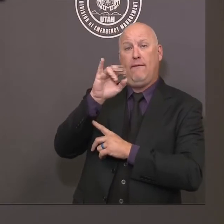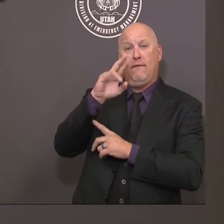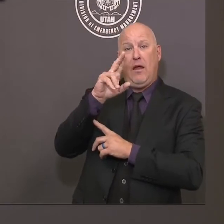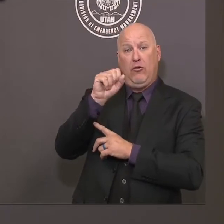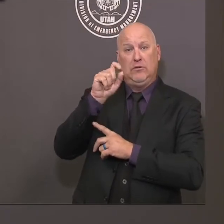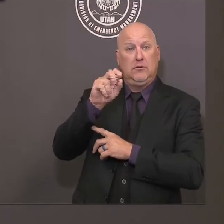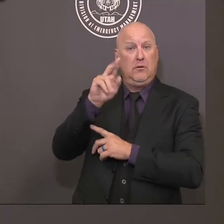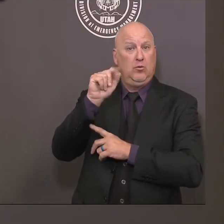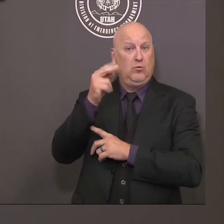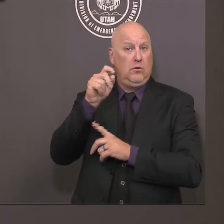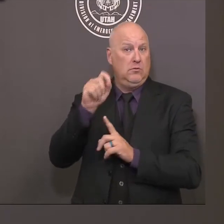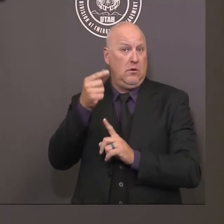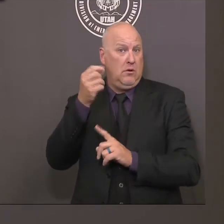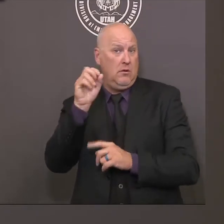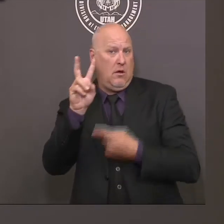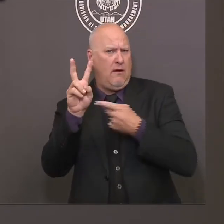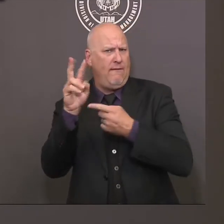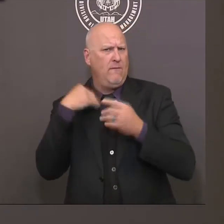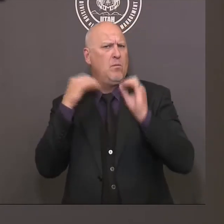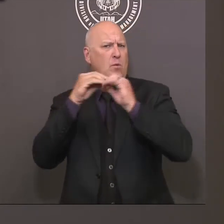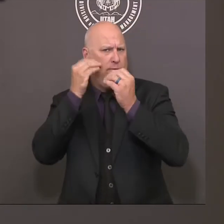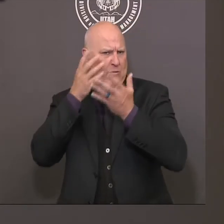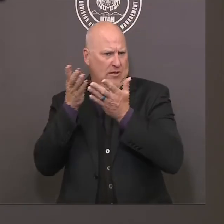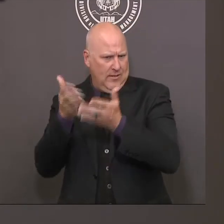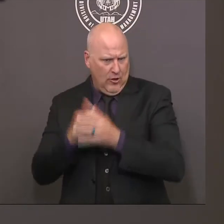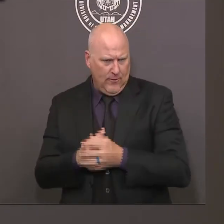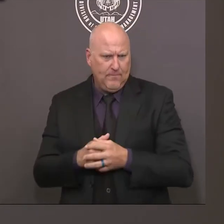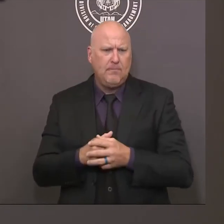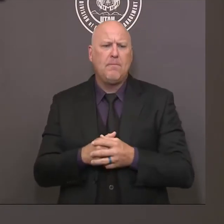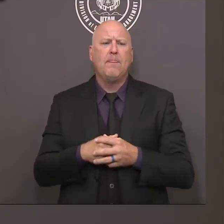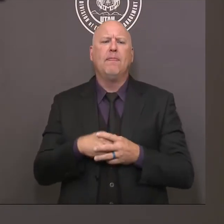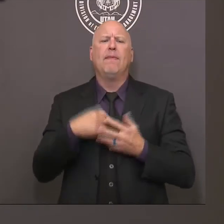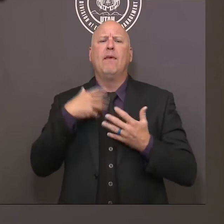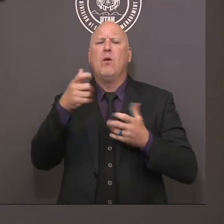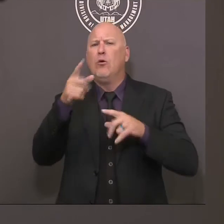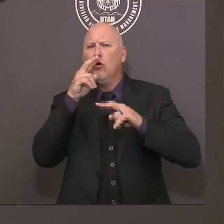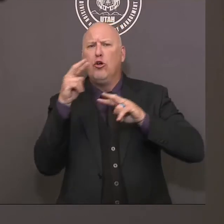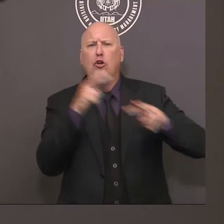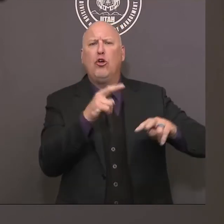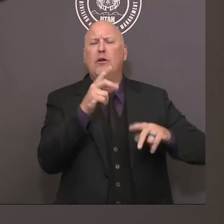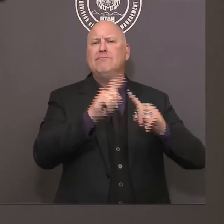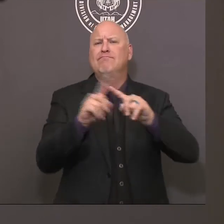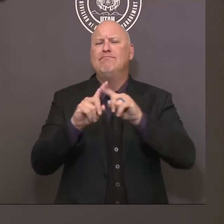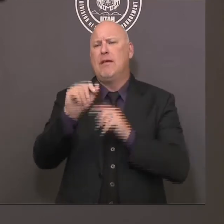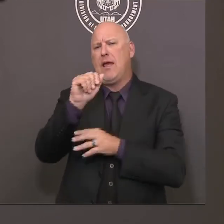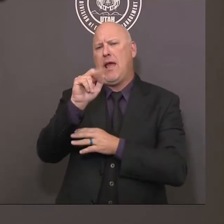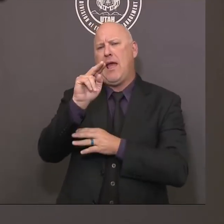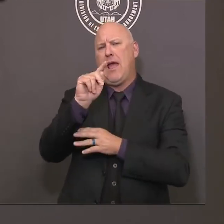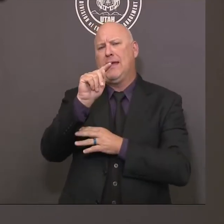at our website, but also talk with their healthcare providers so that they understand what their results mean.